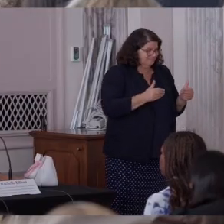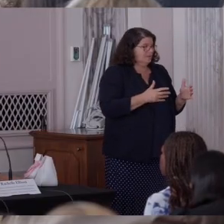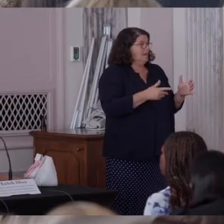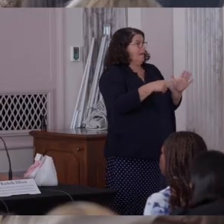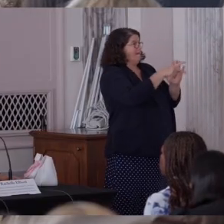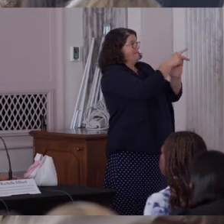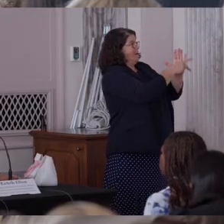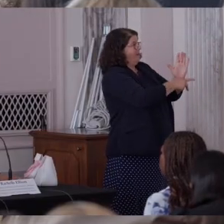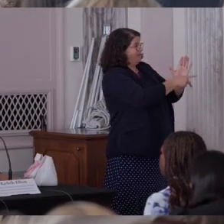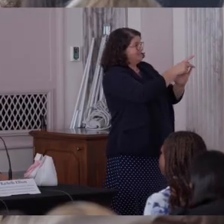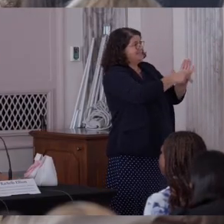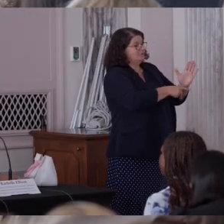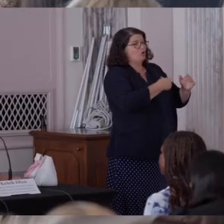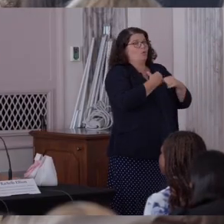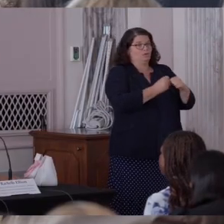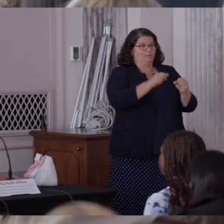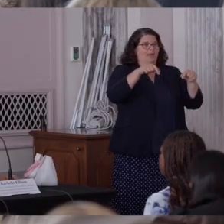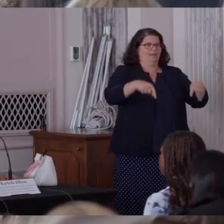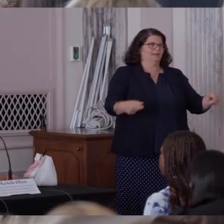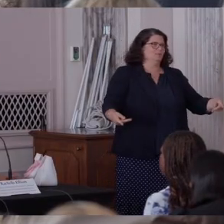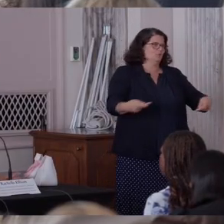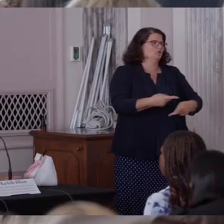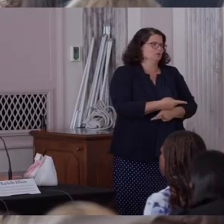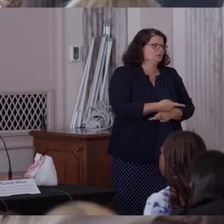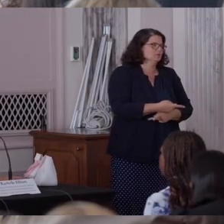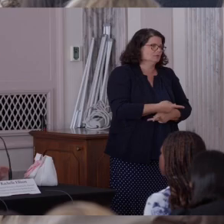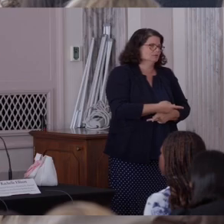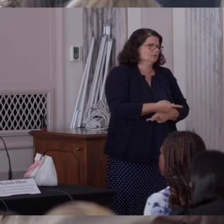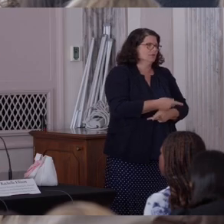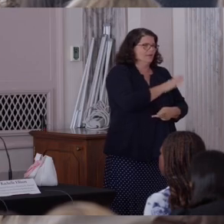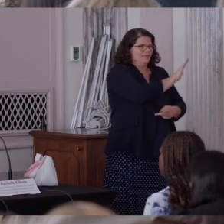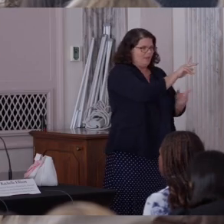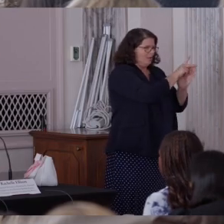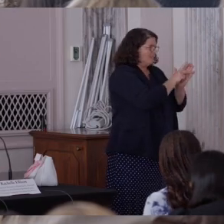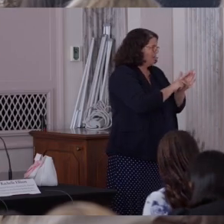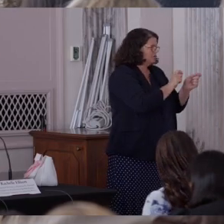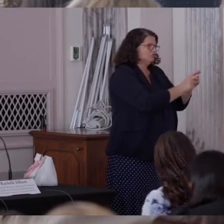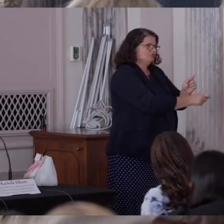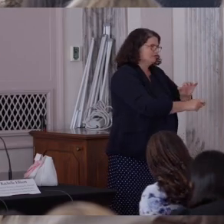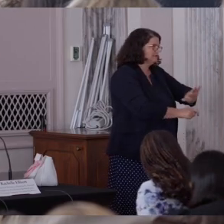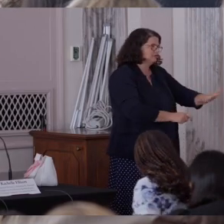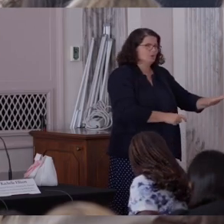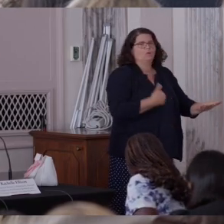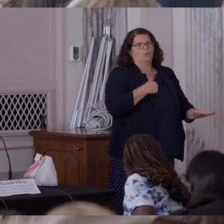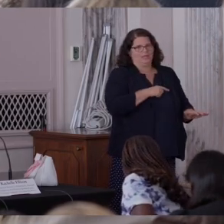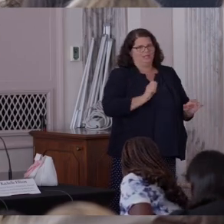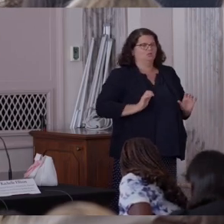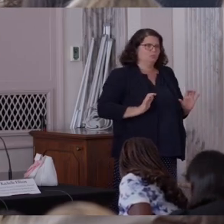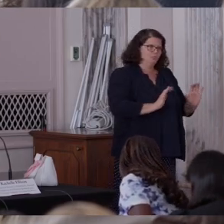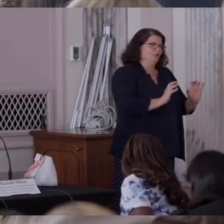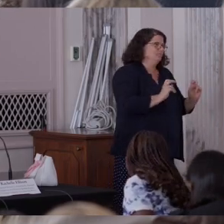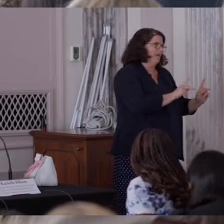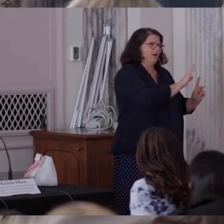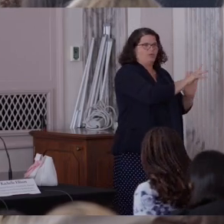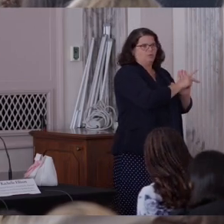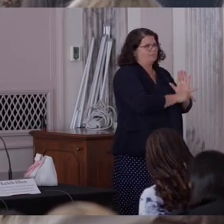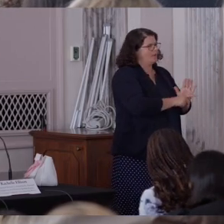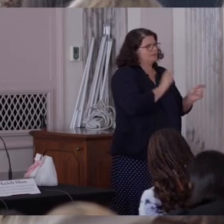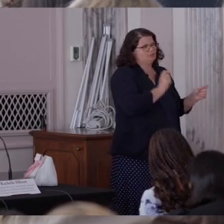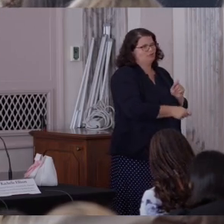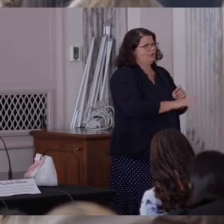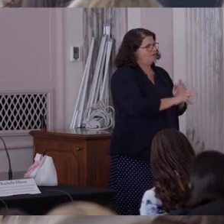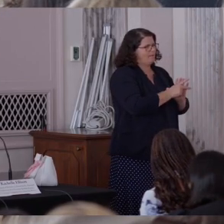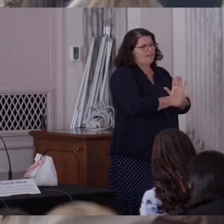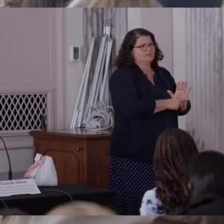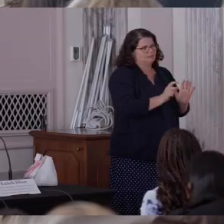that actually exacerbate homelessness. Certainly there's absolutely a need to push back. We